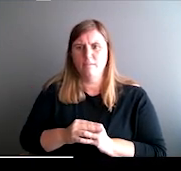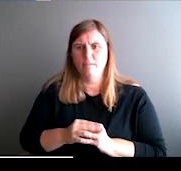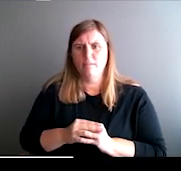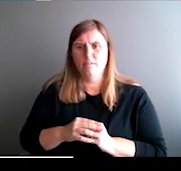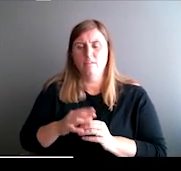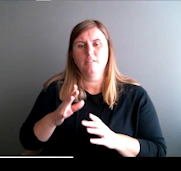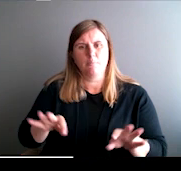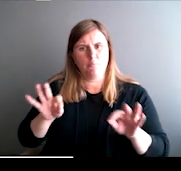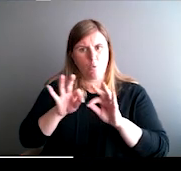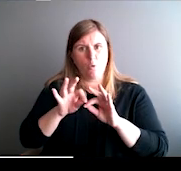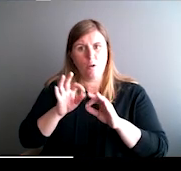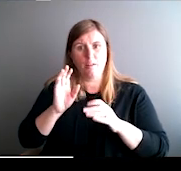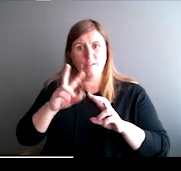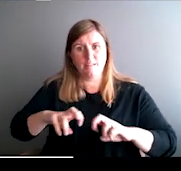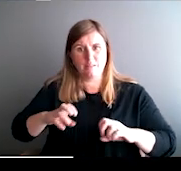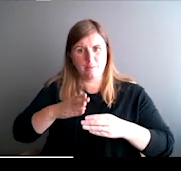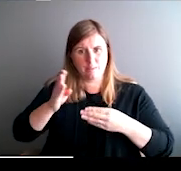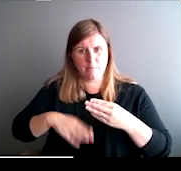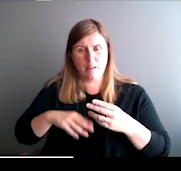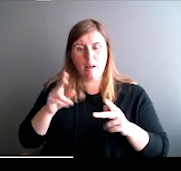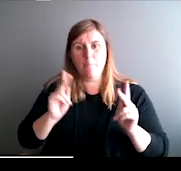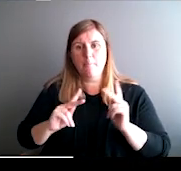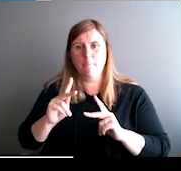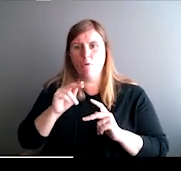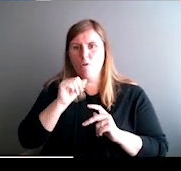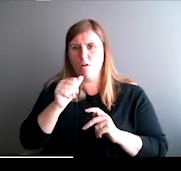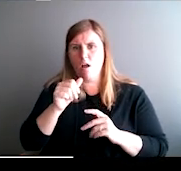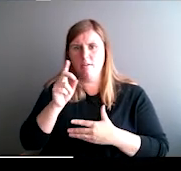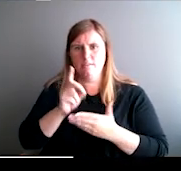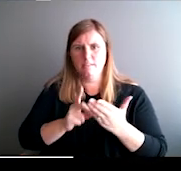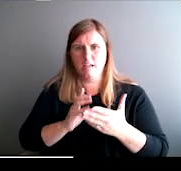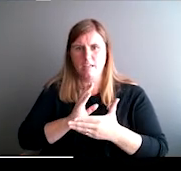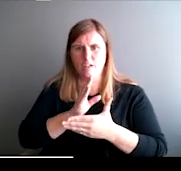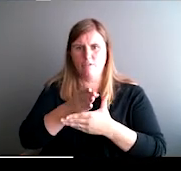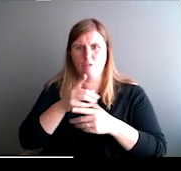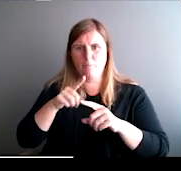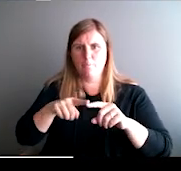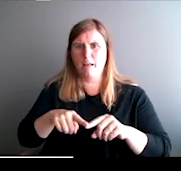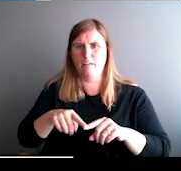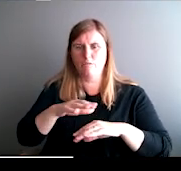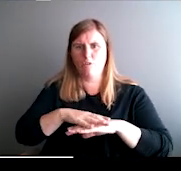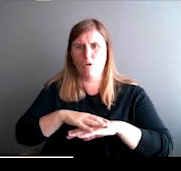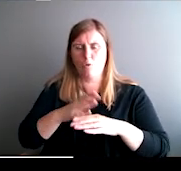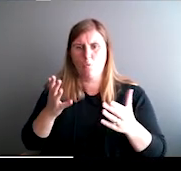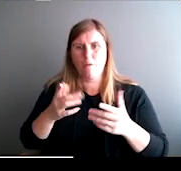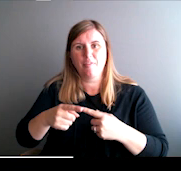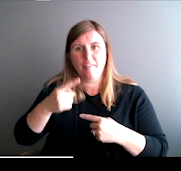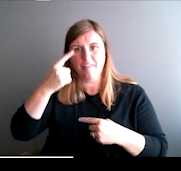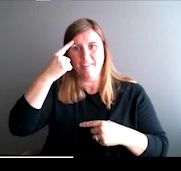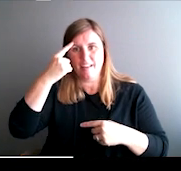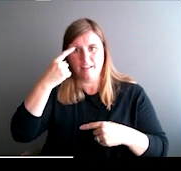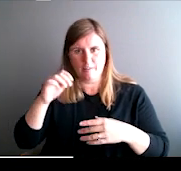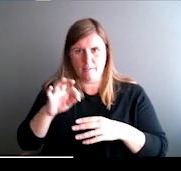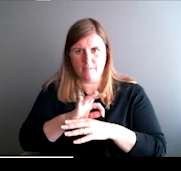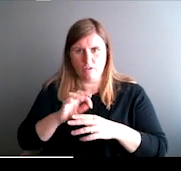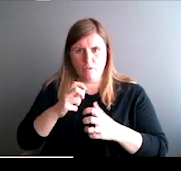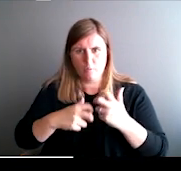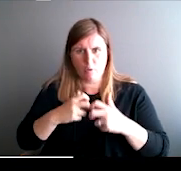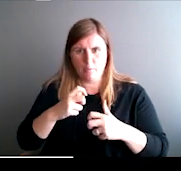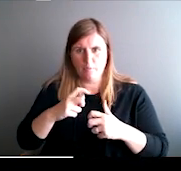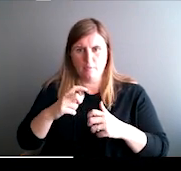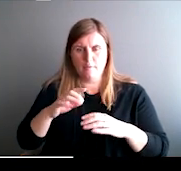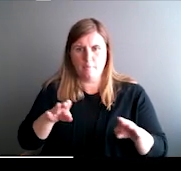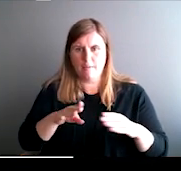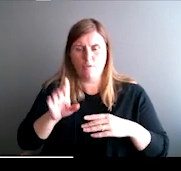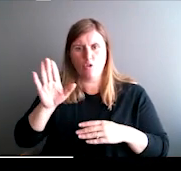an assessment has been completed and that people aren't designing interventions based on what they think the function of the problem behavior,